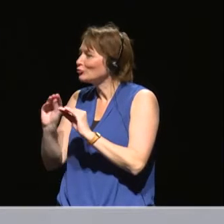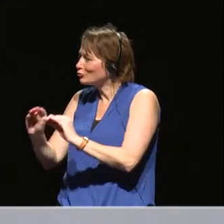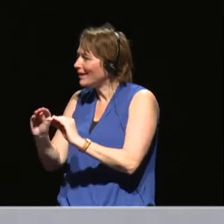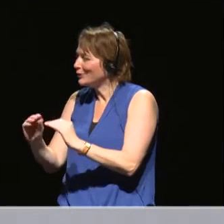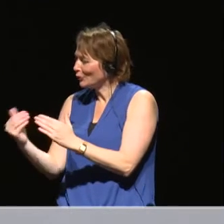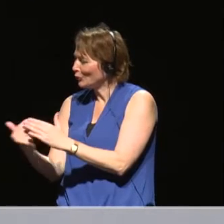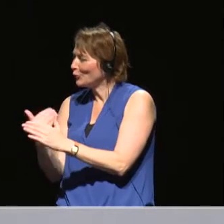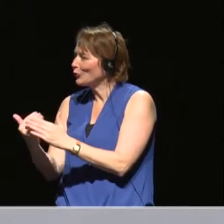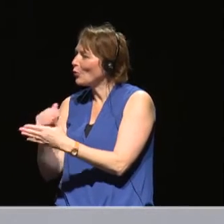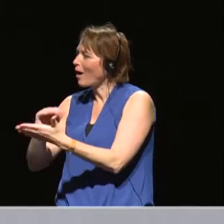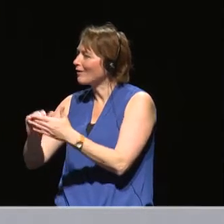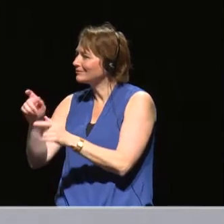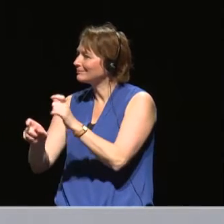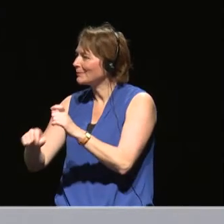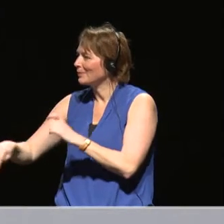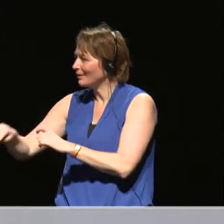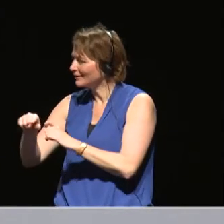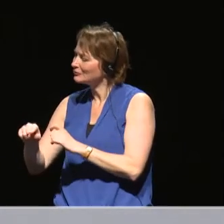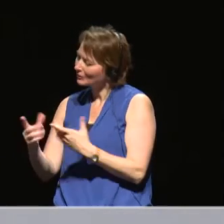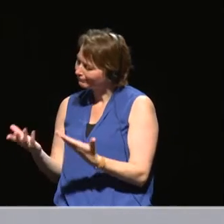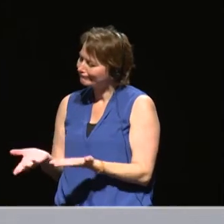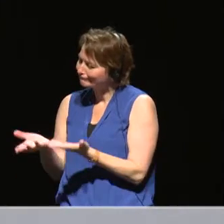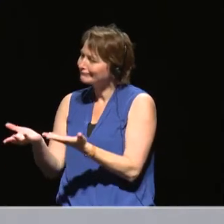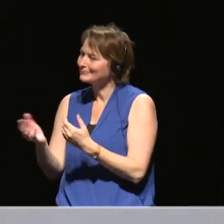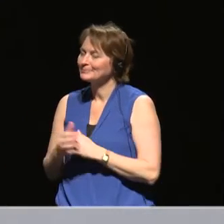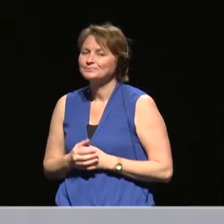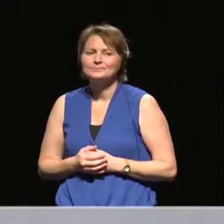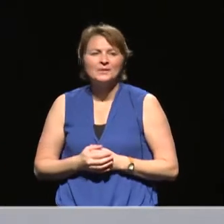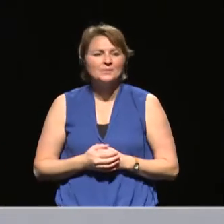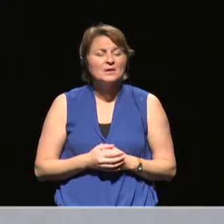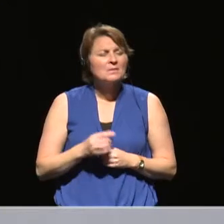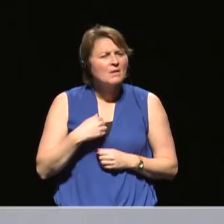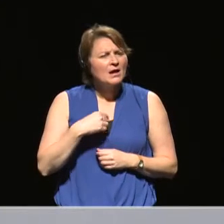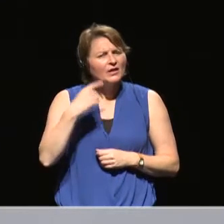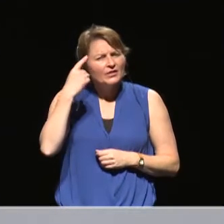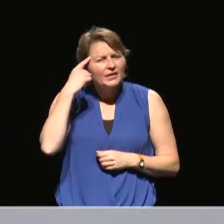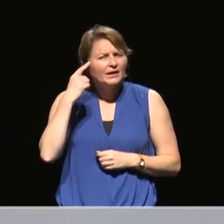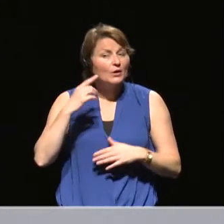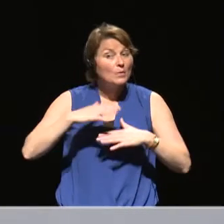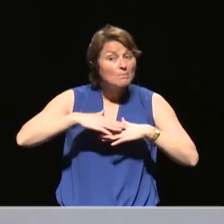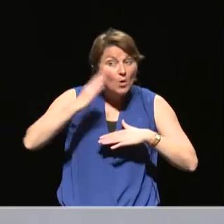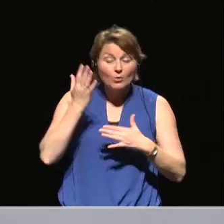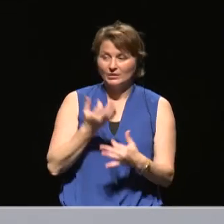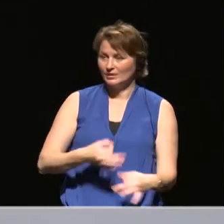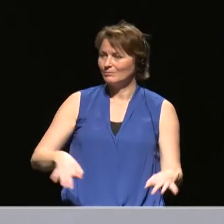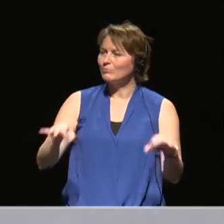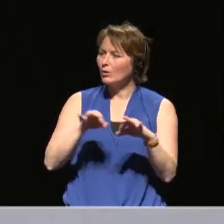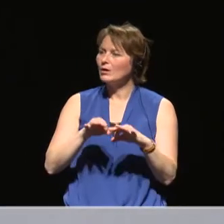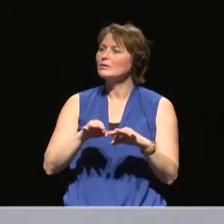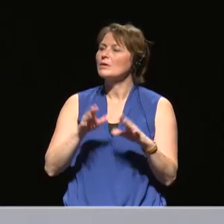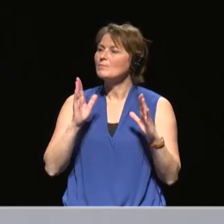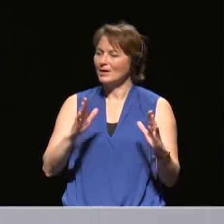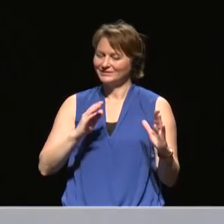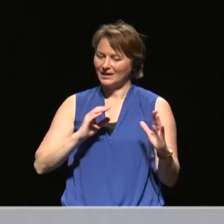newly created bureaus eastwards. But I think what is far more important is the social